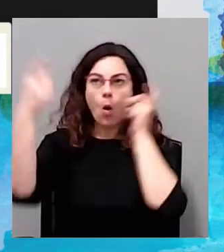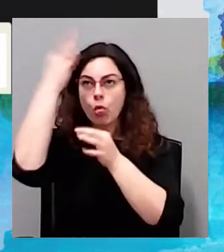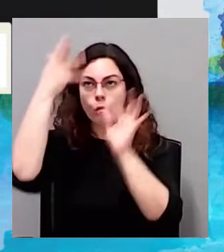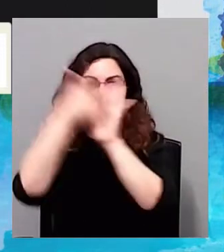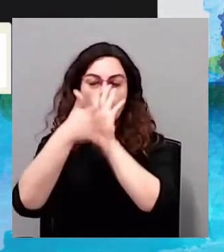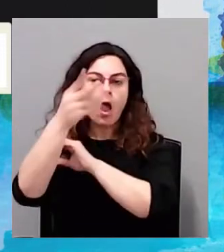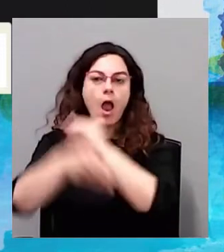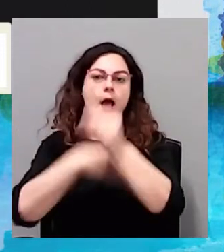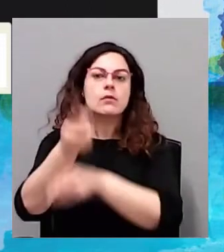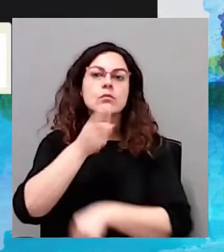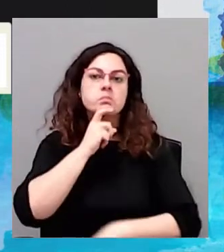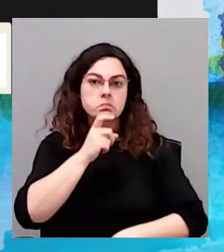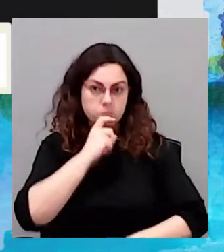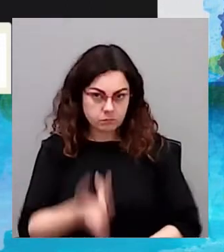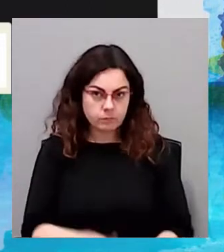made.